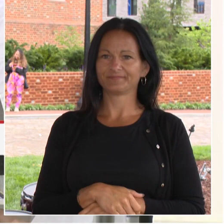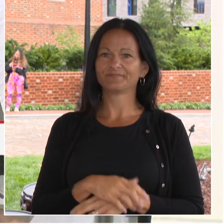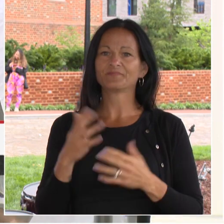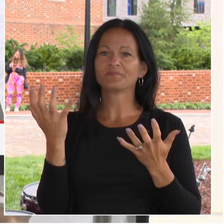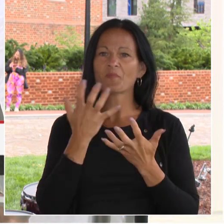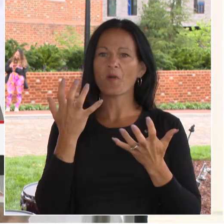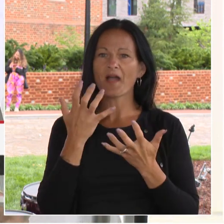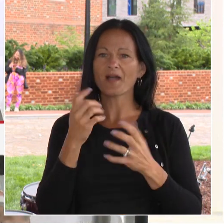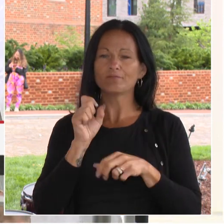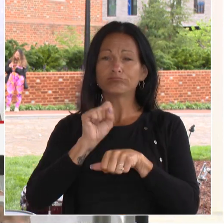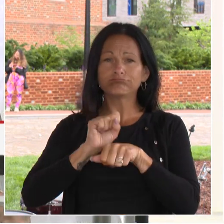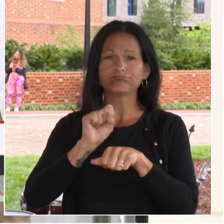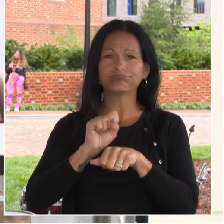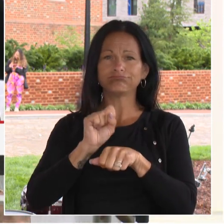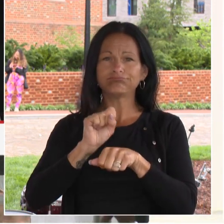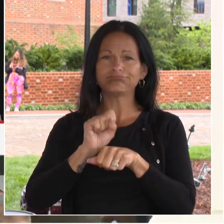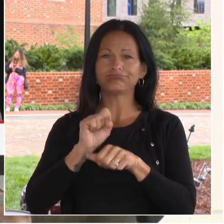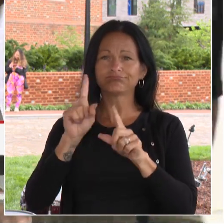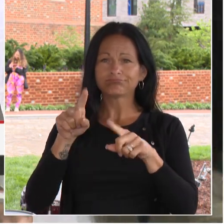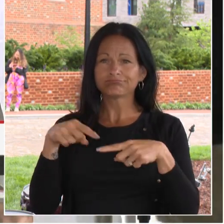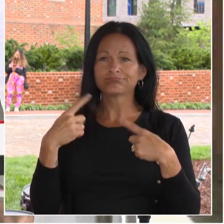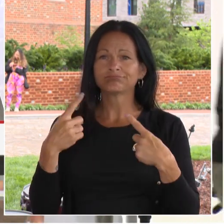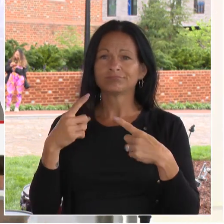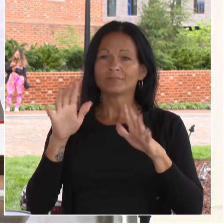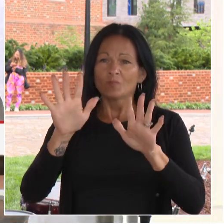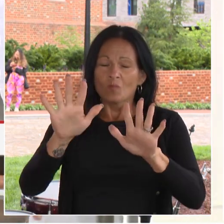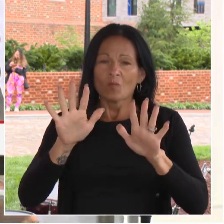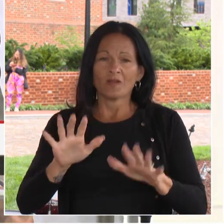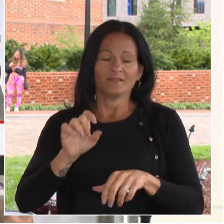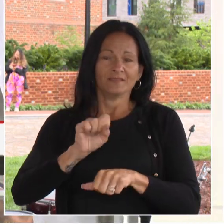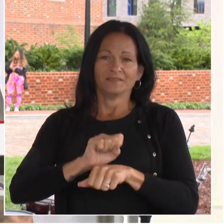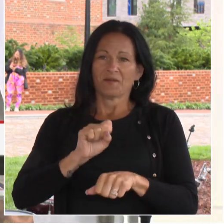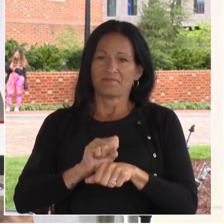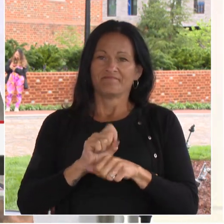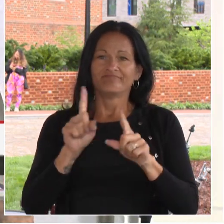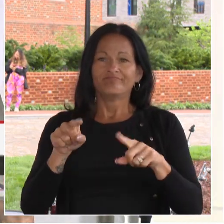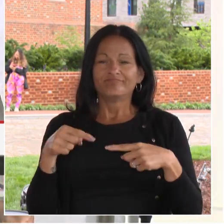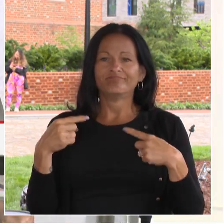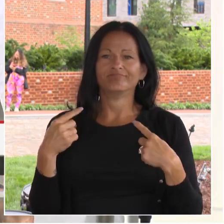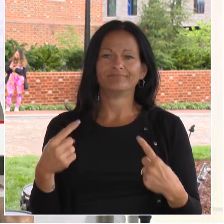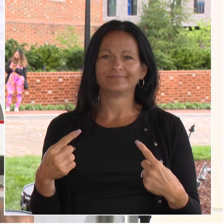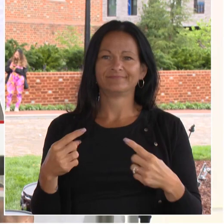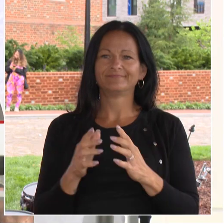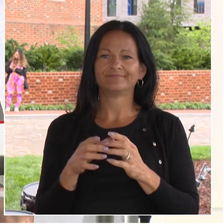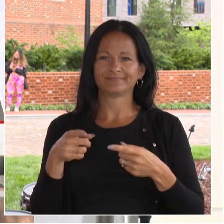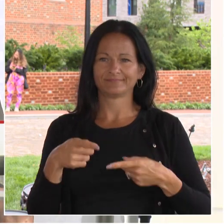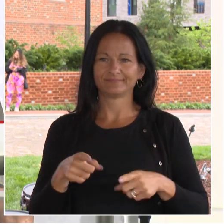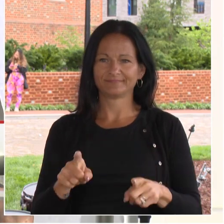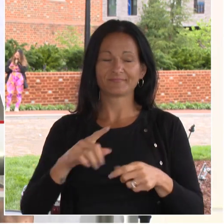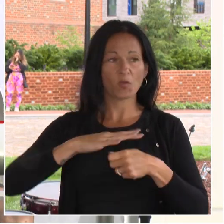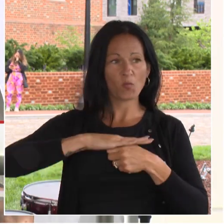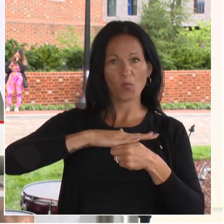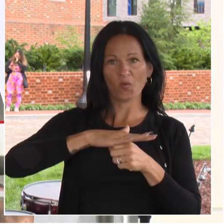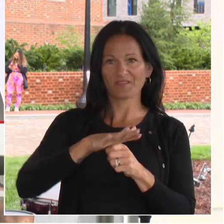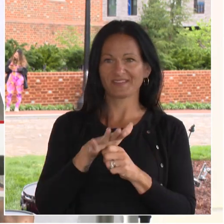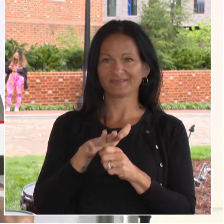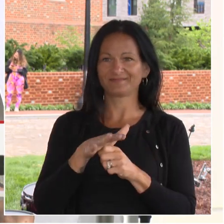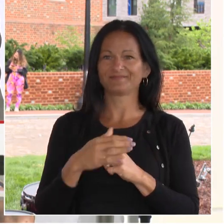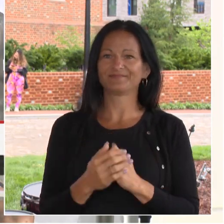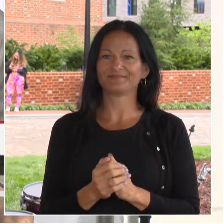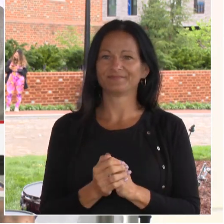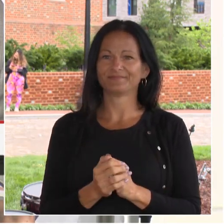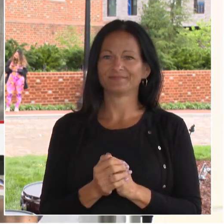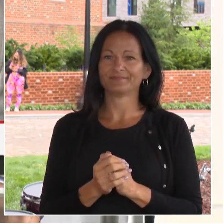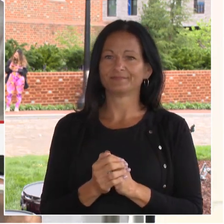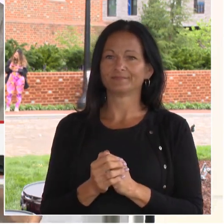The mayor has done an amazing job through a very difficult period, not only through COVID, but throughout economic development for the city. And